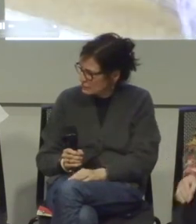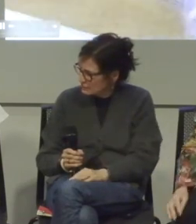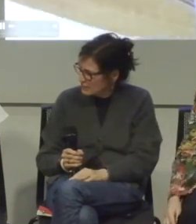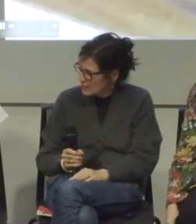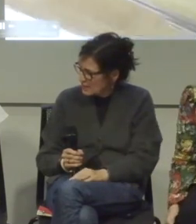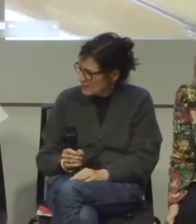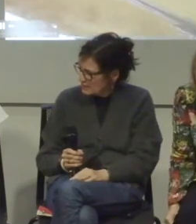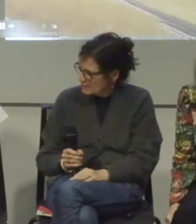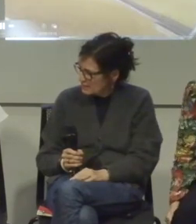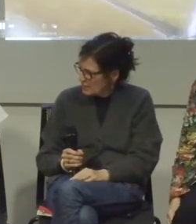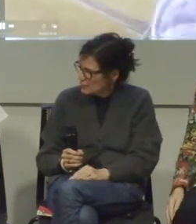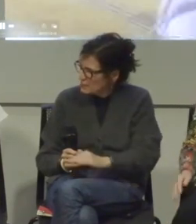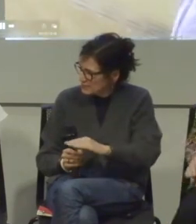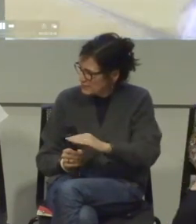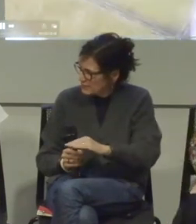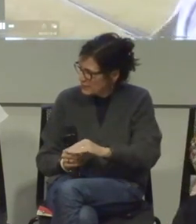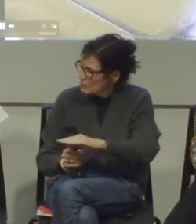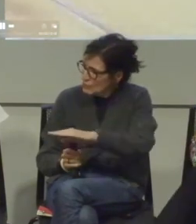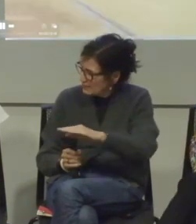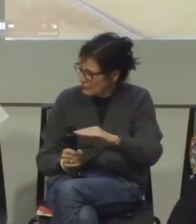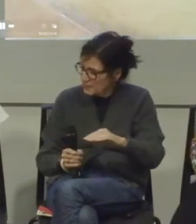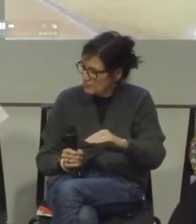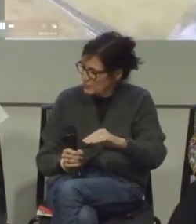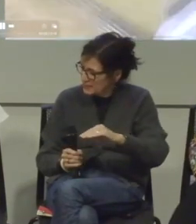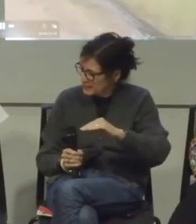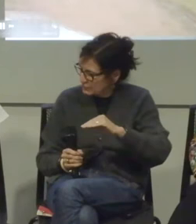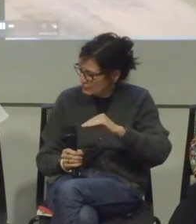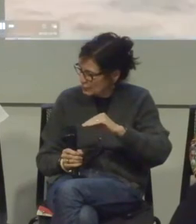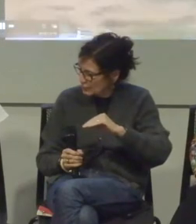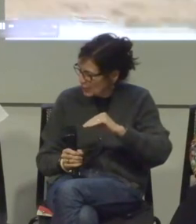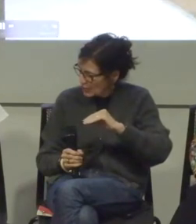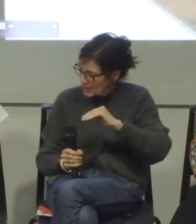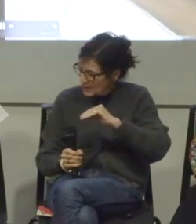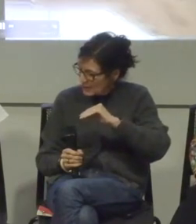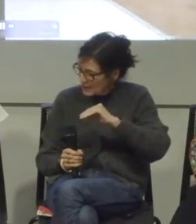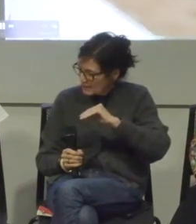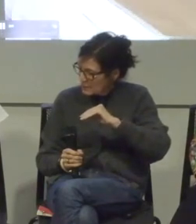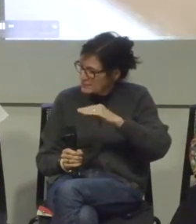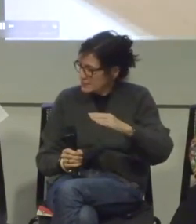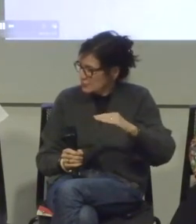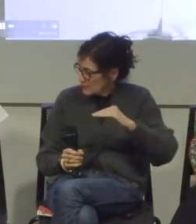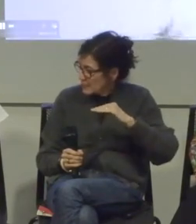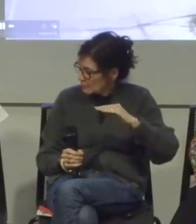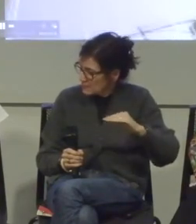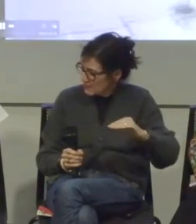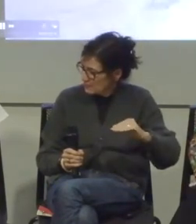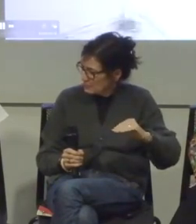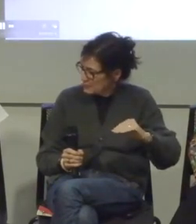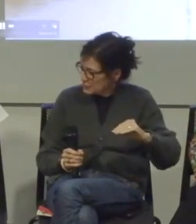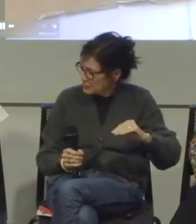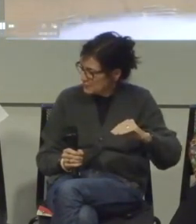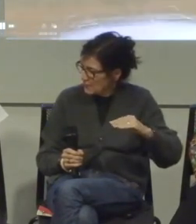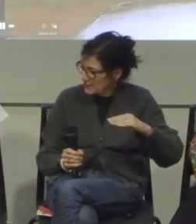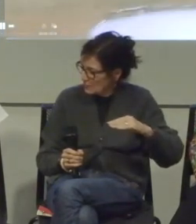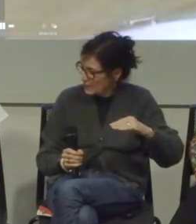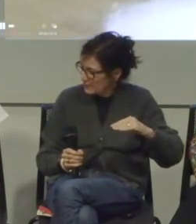to open it all up for people that need to work, because it's going to really help their mental health